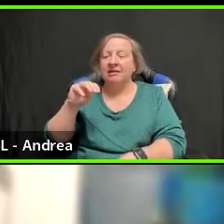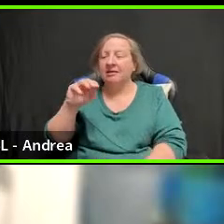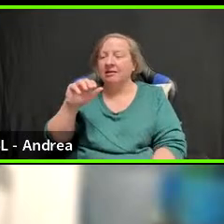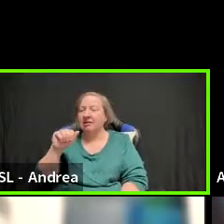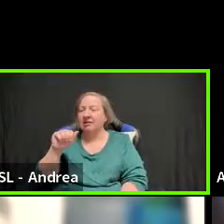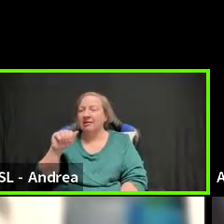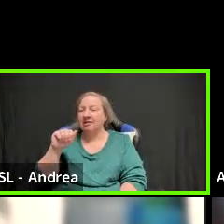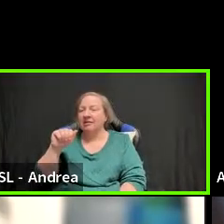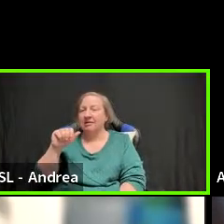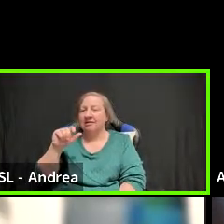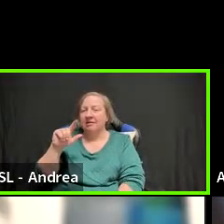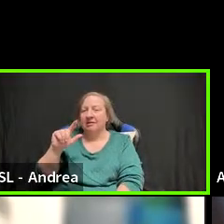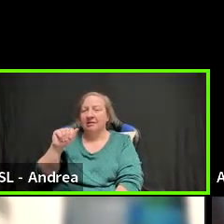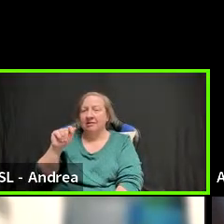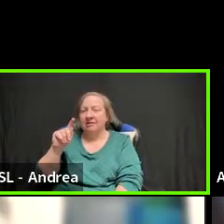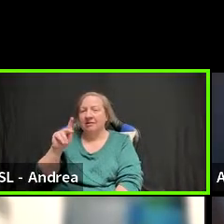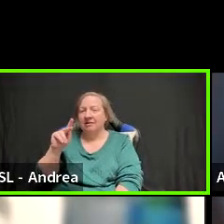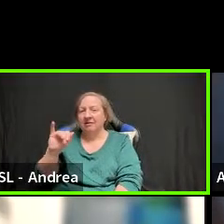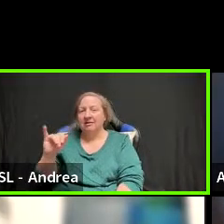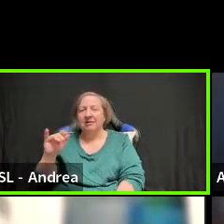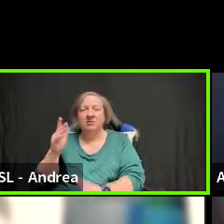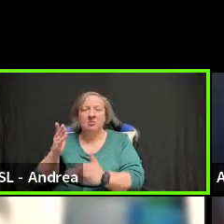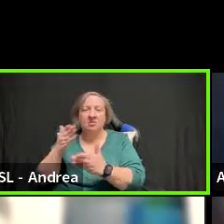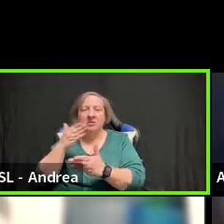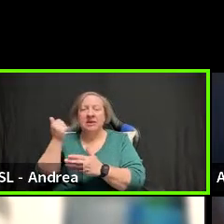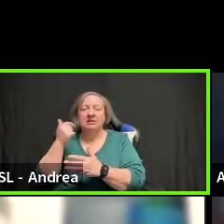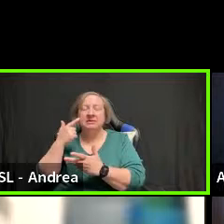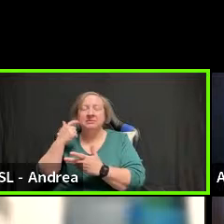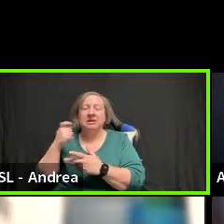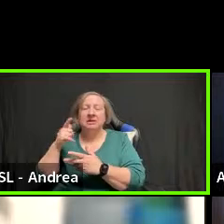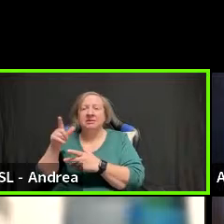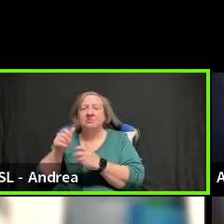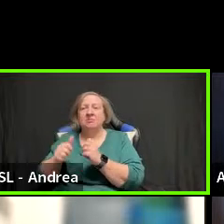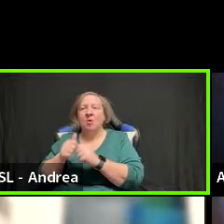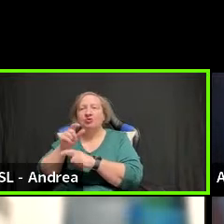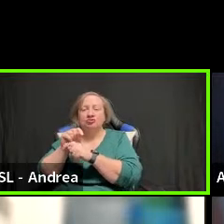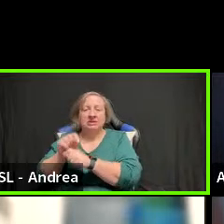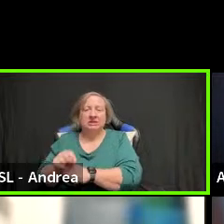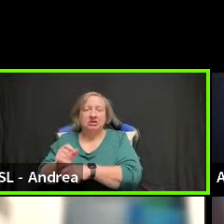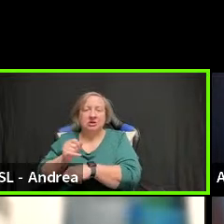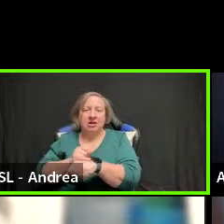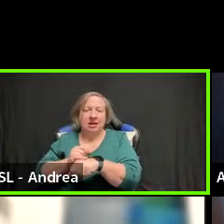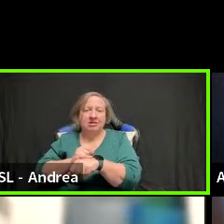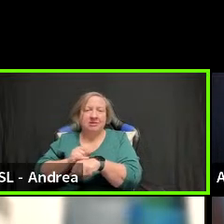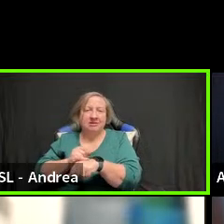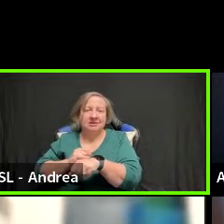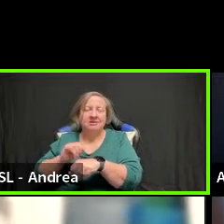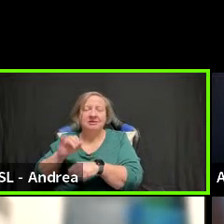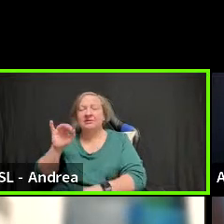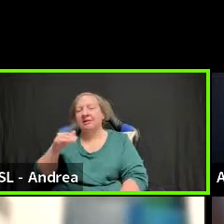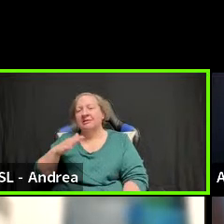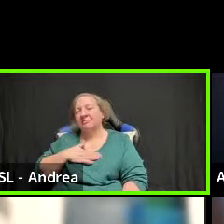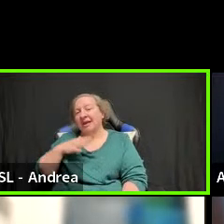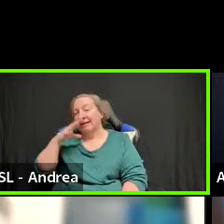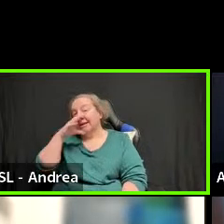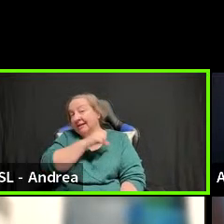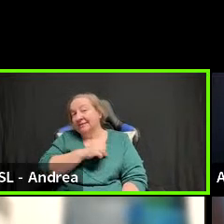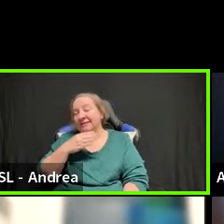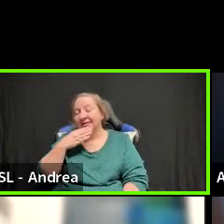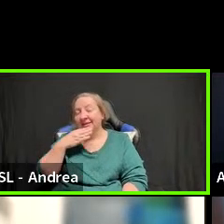it's probably the most traditional island of them all. So that's probably my guess. Thank